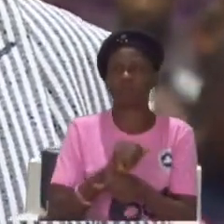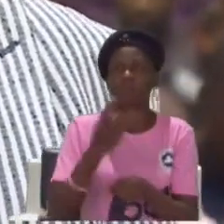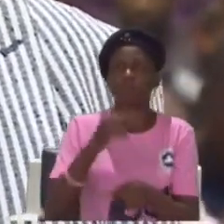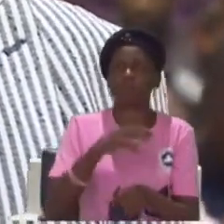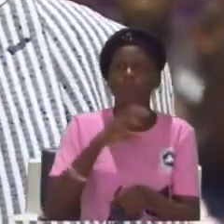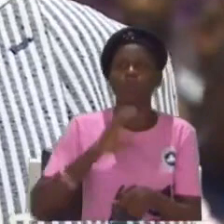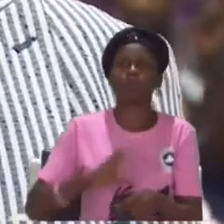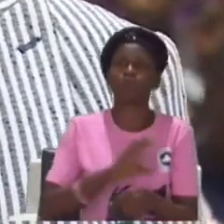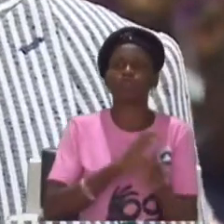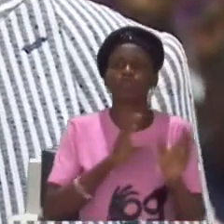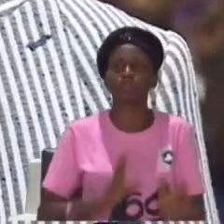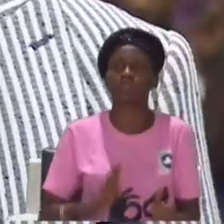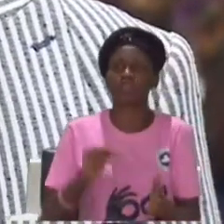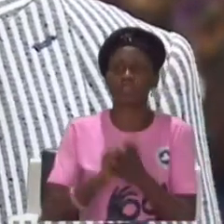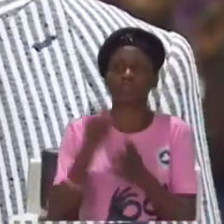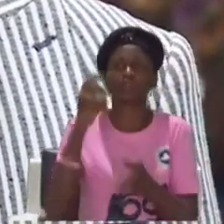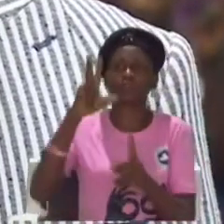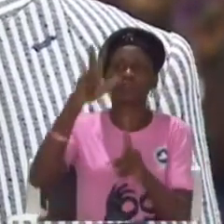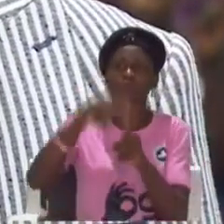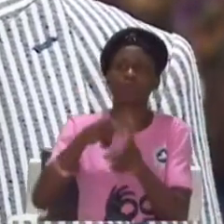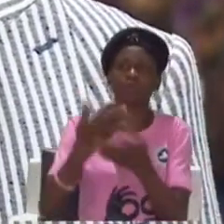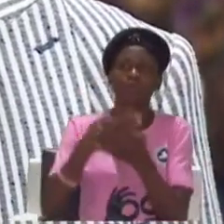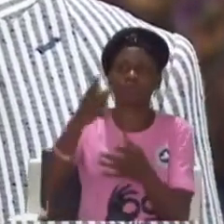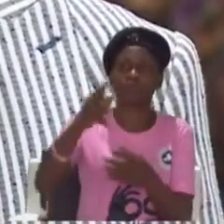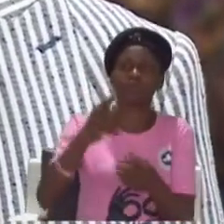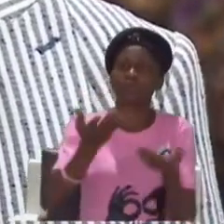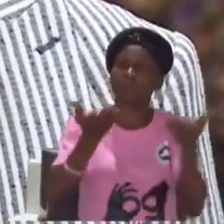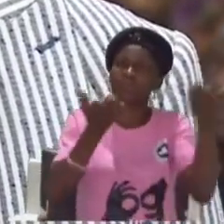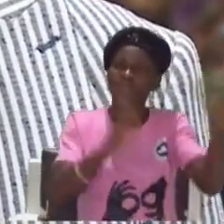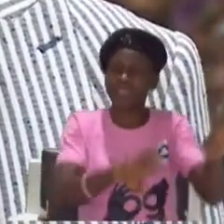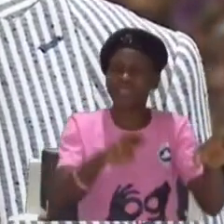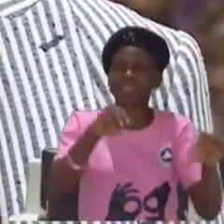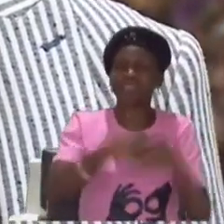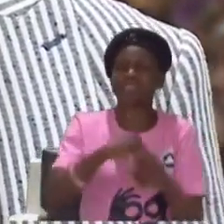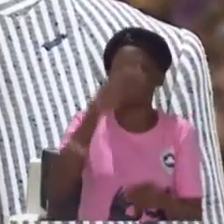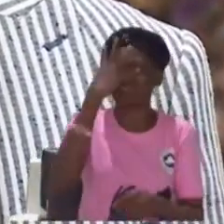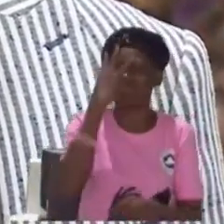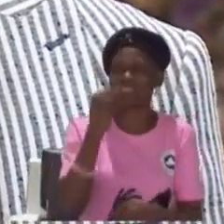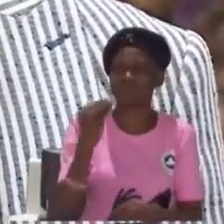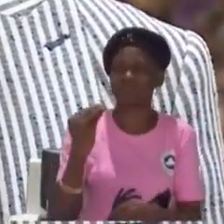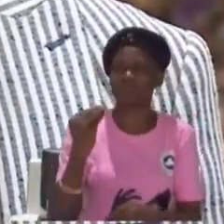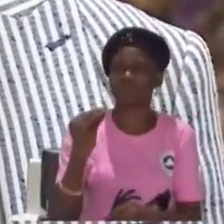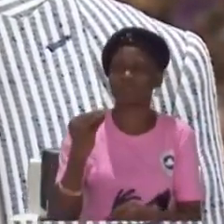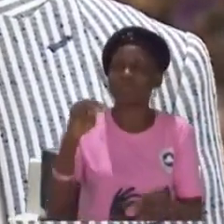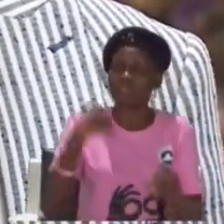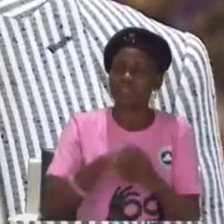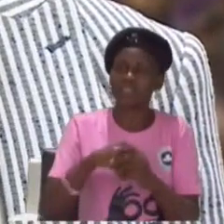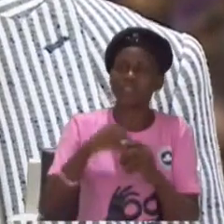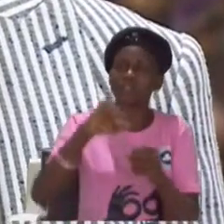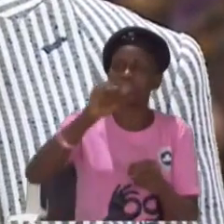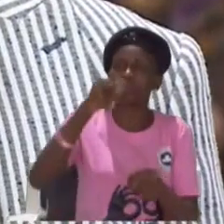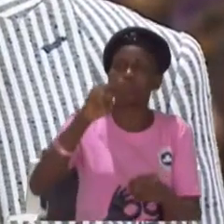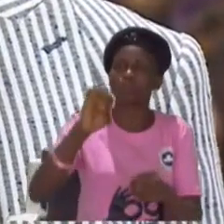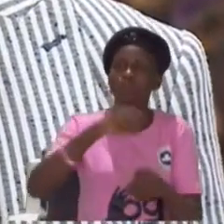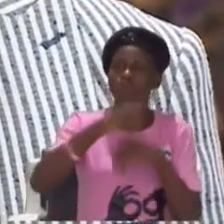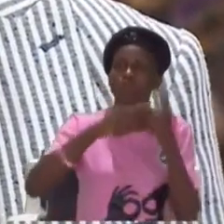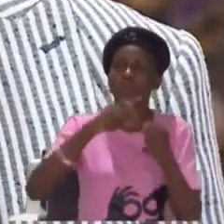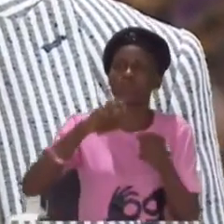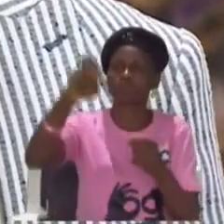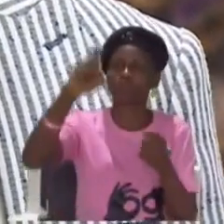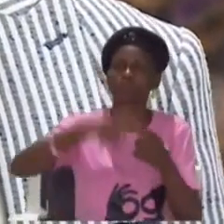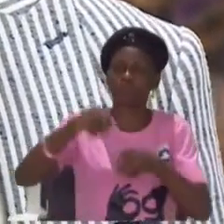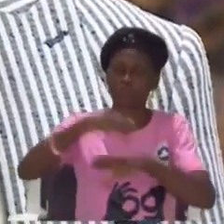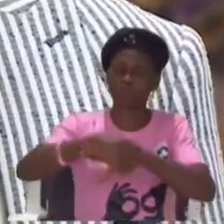was appointed before me died in his sleep. In June, when I went to London on